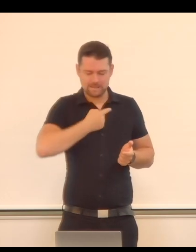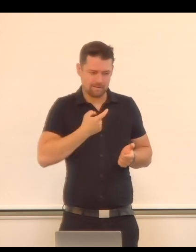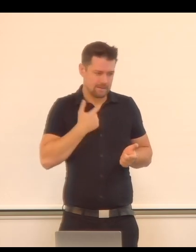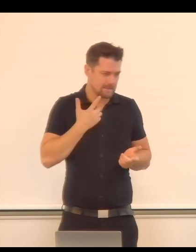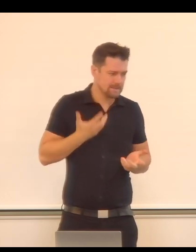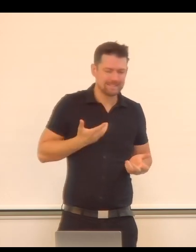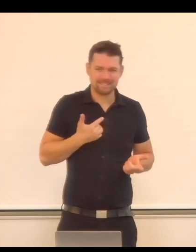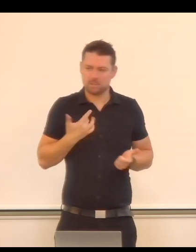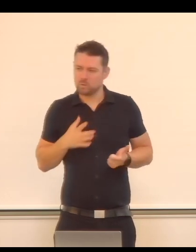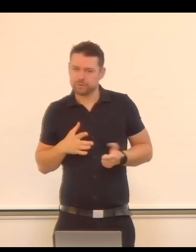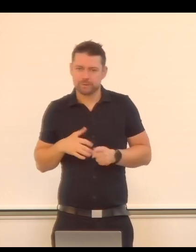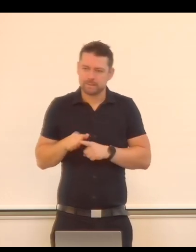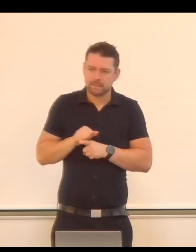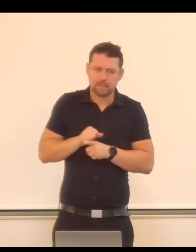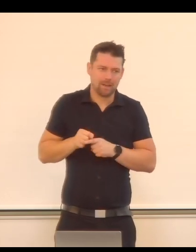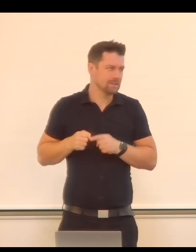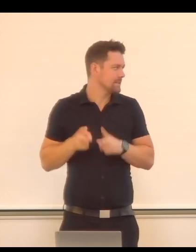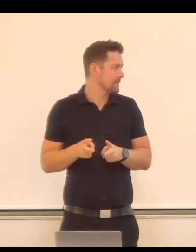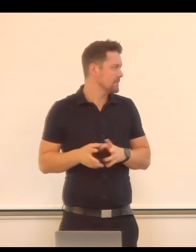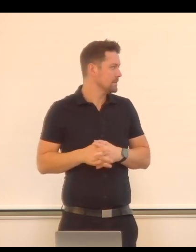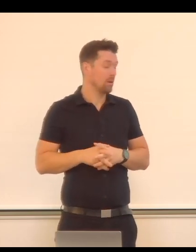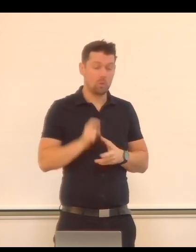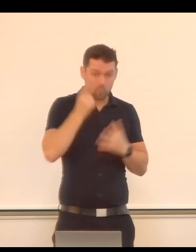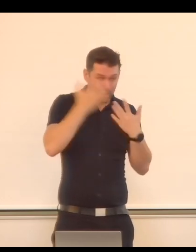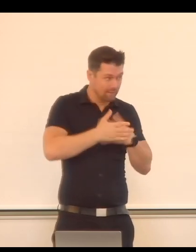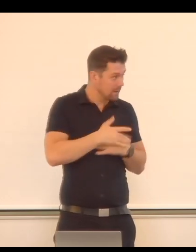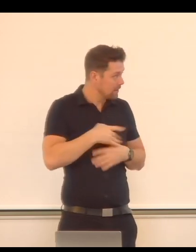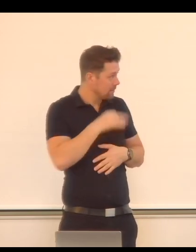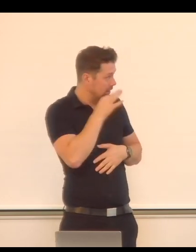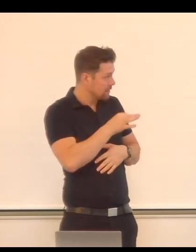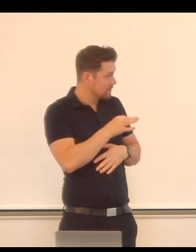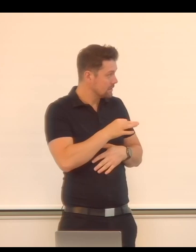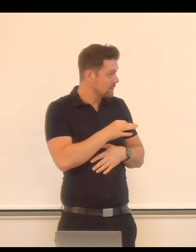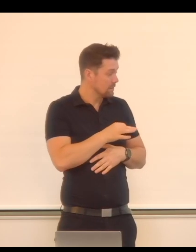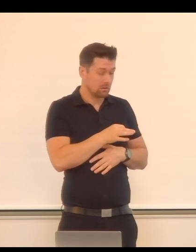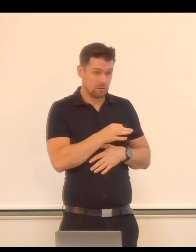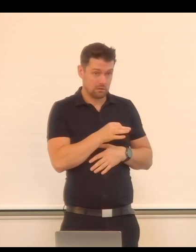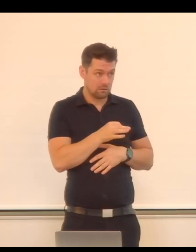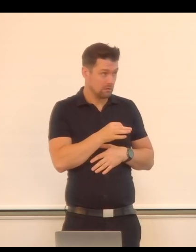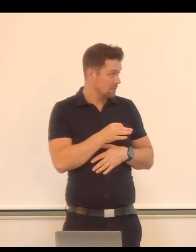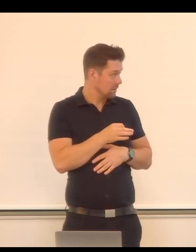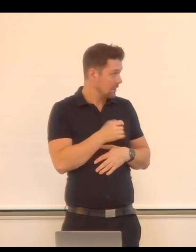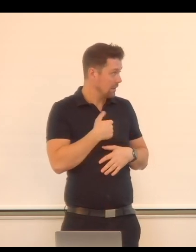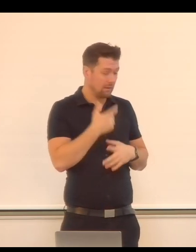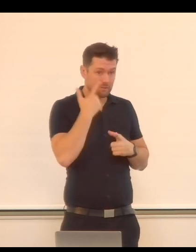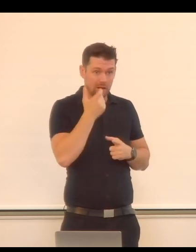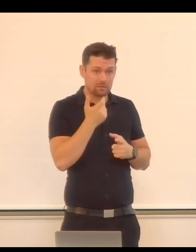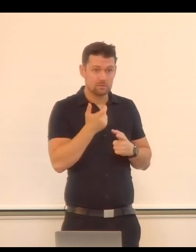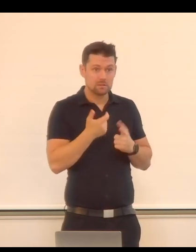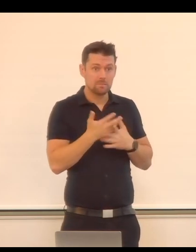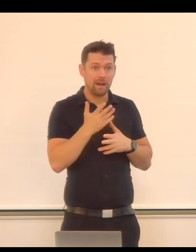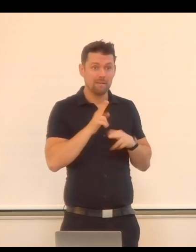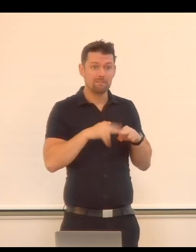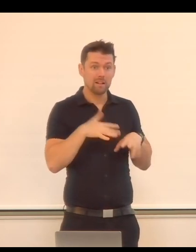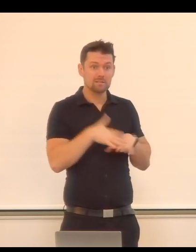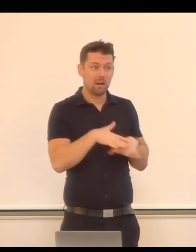with the systems. So in the evening, one evening I asked, I found some spare filters in the airlock. Can I change out the air filters just to